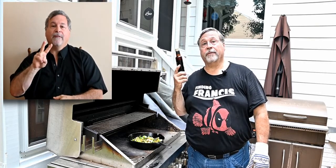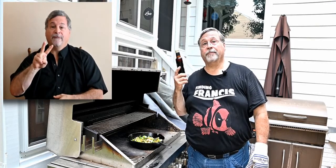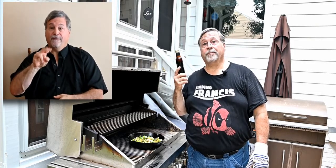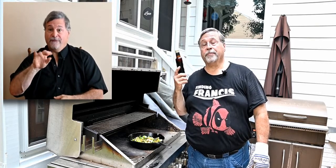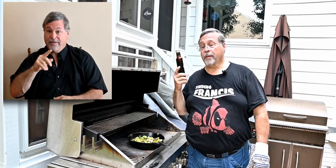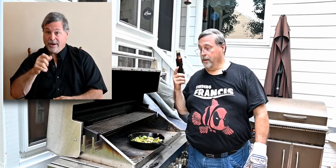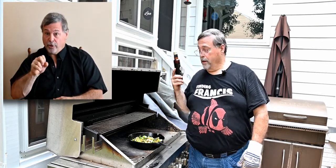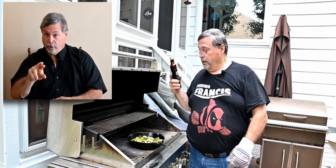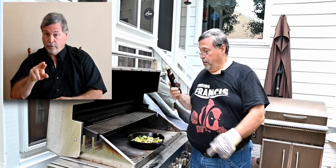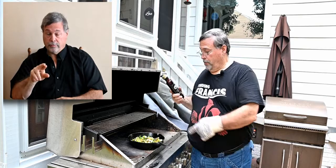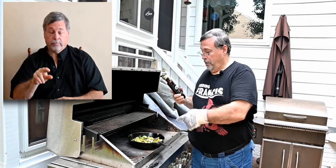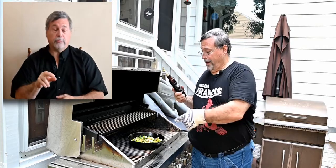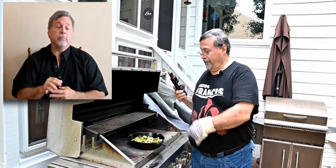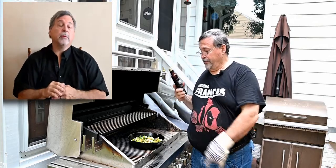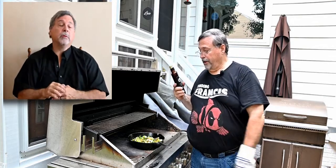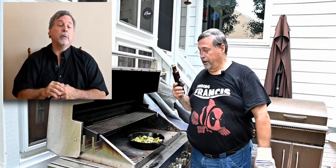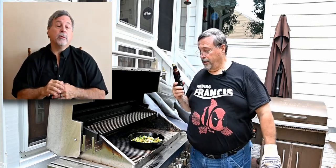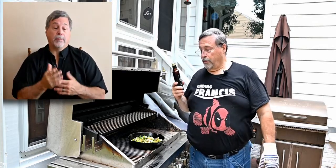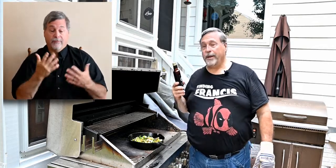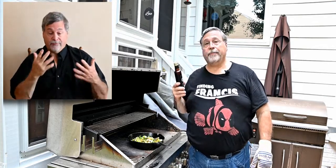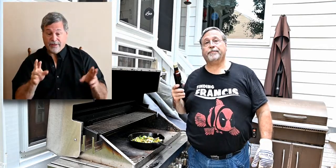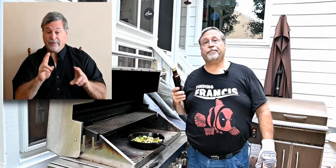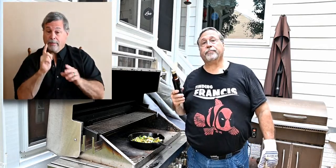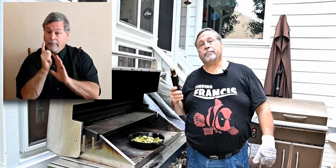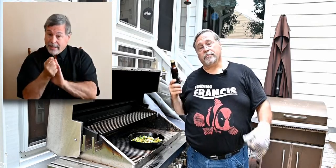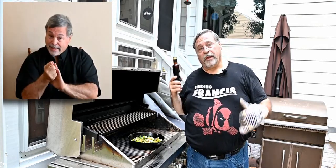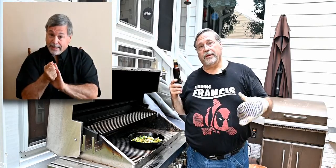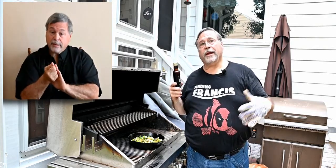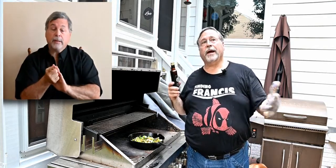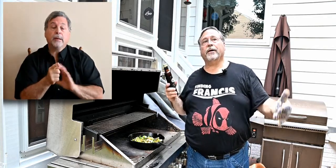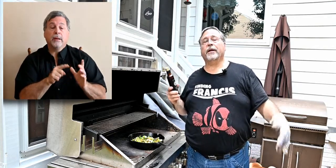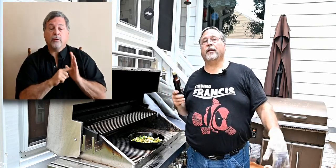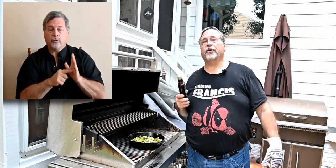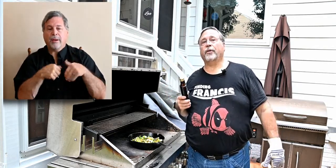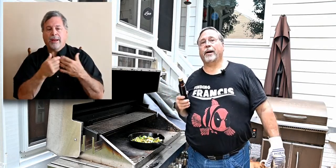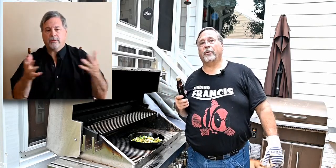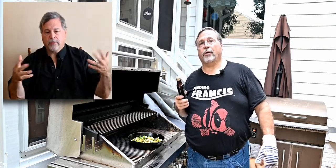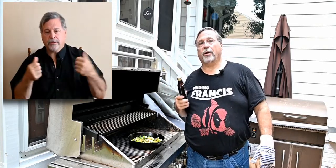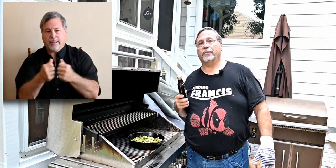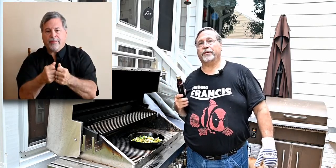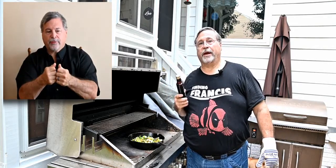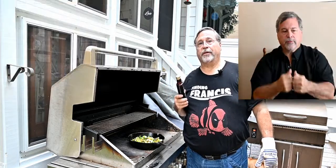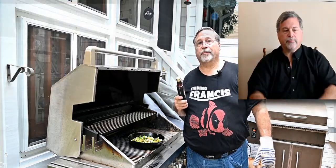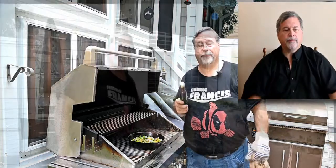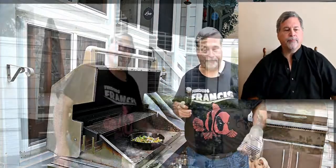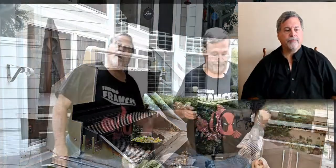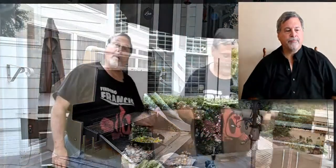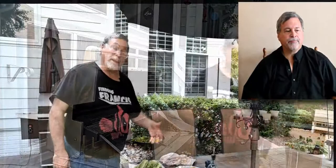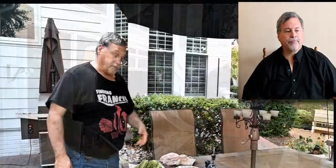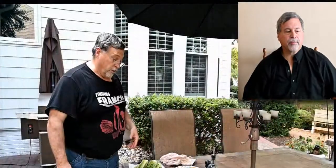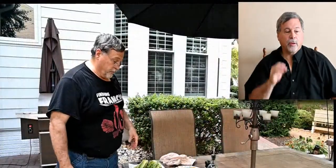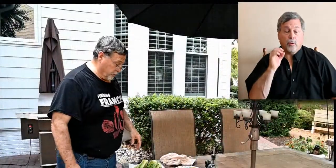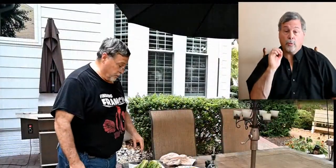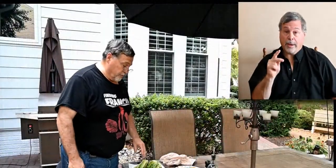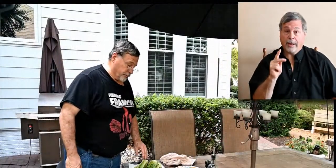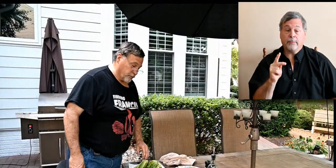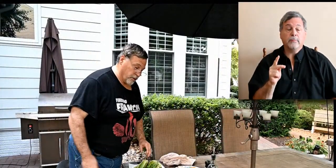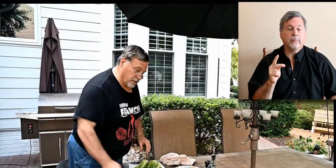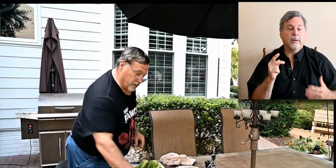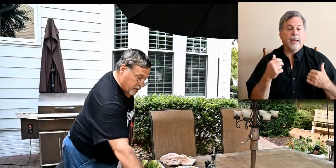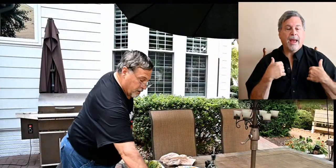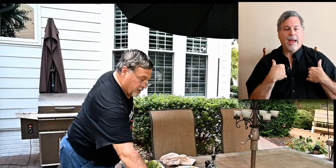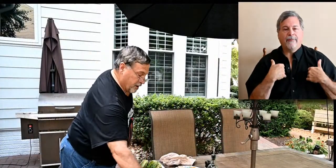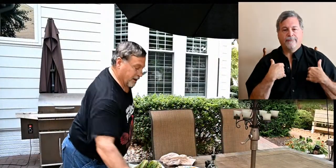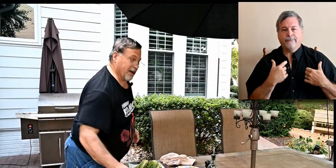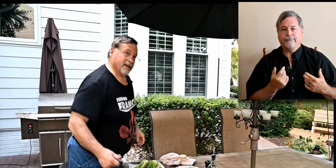to mine. We'll have this done in a little bit. Take it out and I'll show you how it all comes together. Okay, so we took it off the